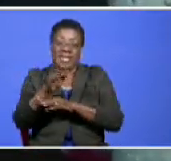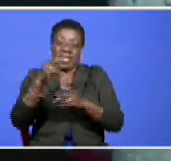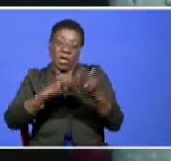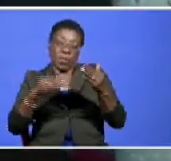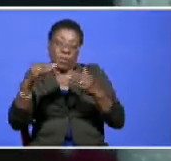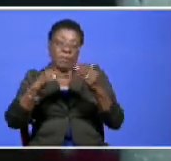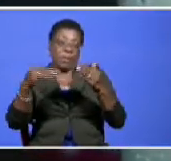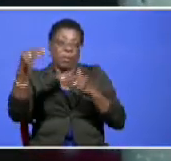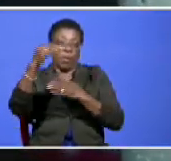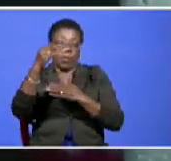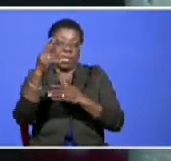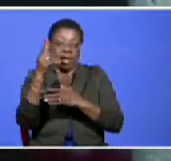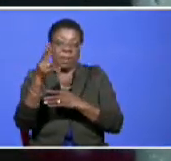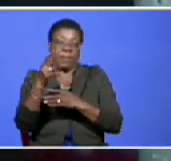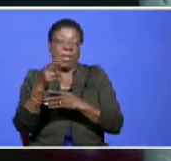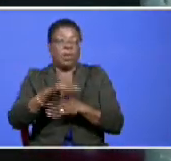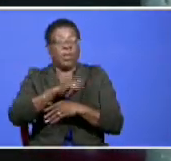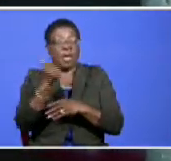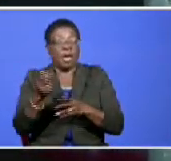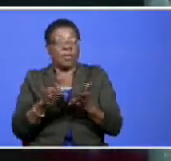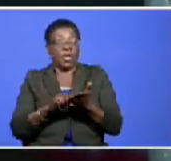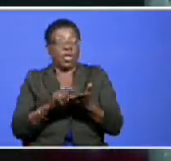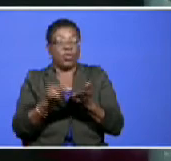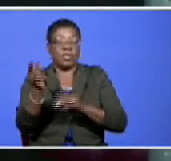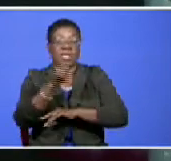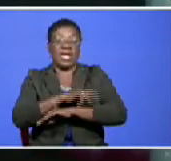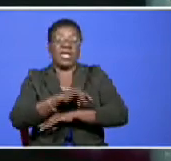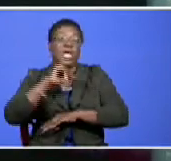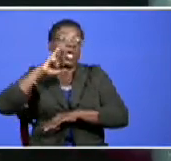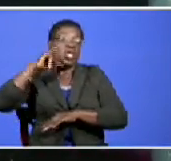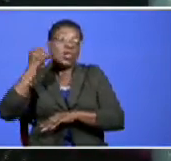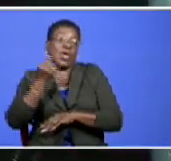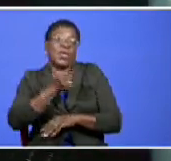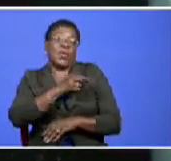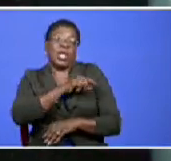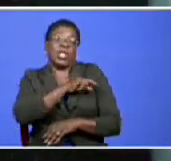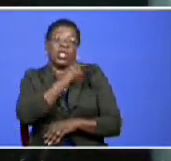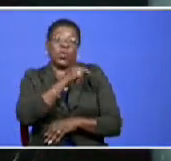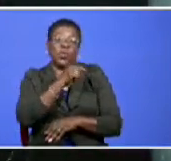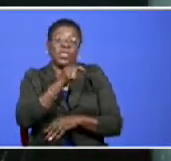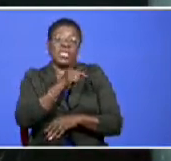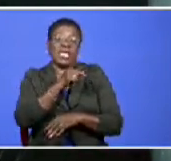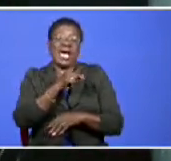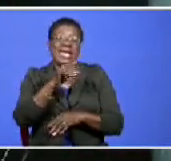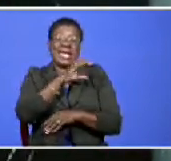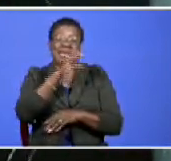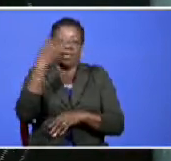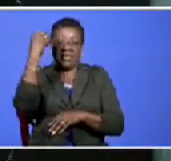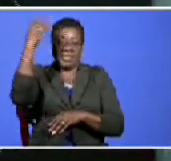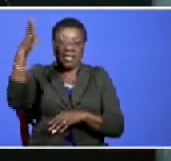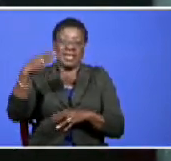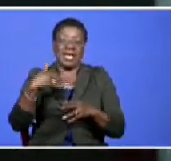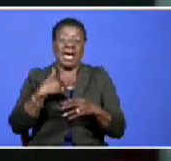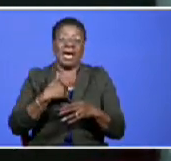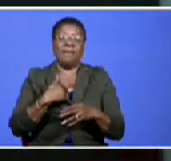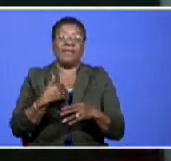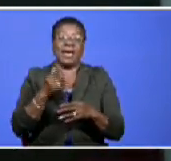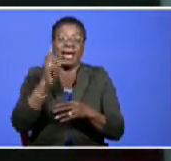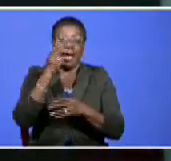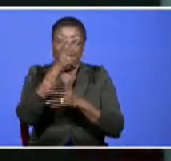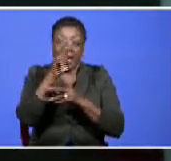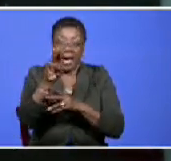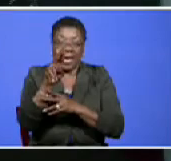that. But in some other news tonight, we can tell you, JONQUEL Jones and the Connecticut Sun, they have their eyes on a big prize. I'm talking about